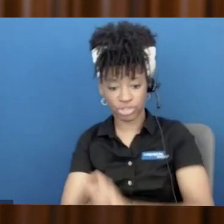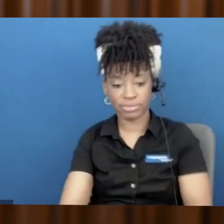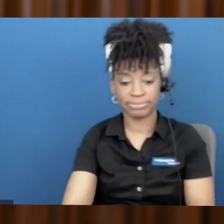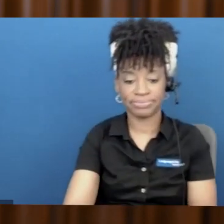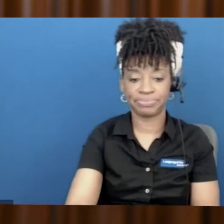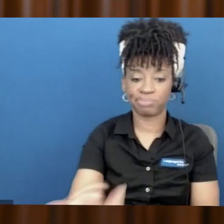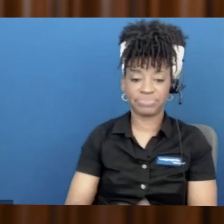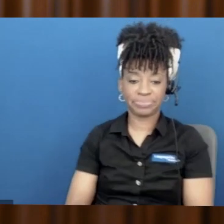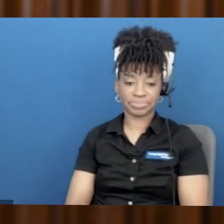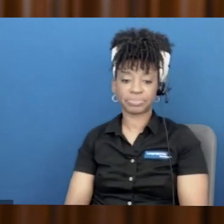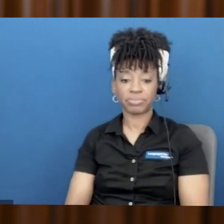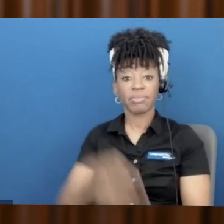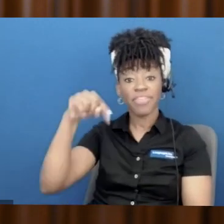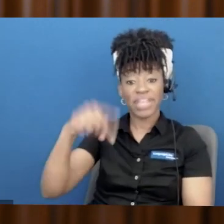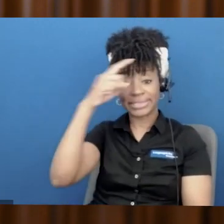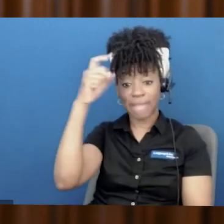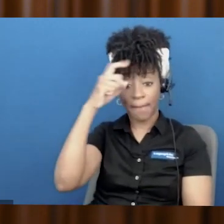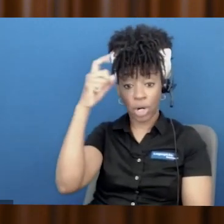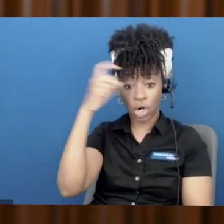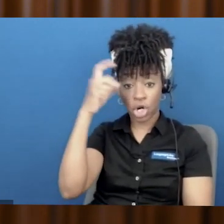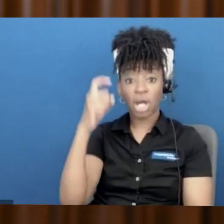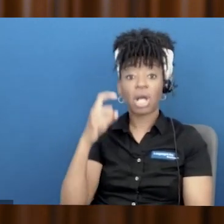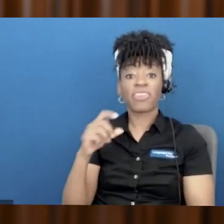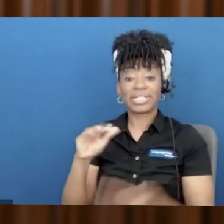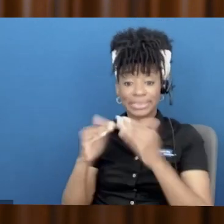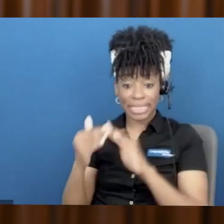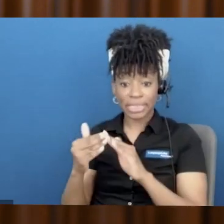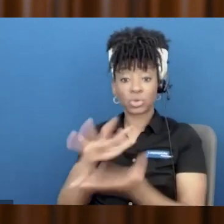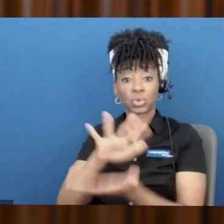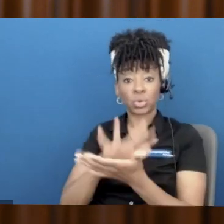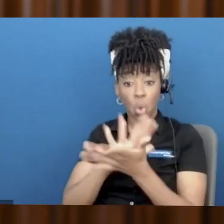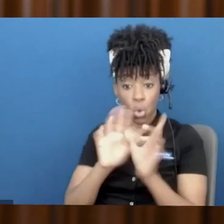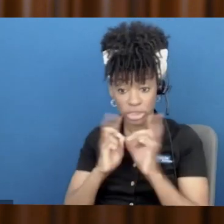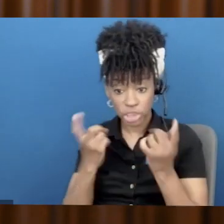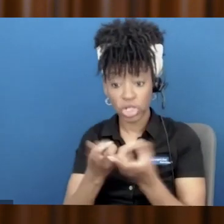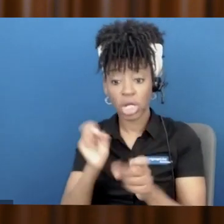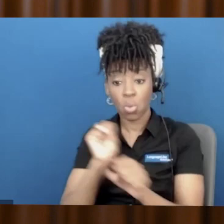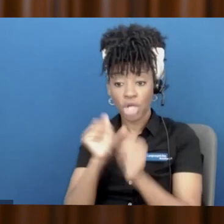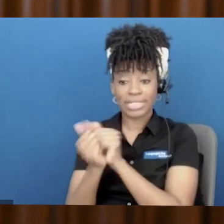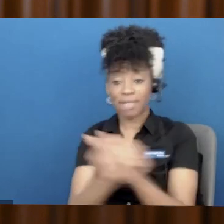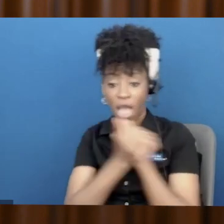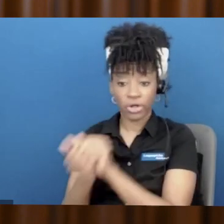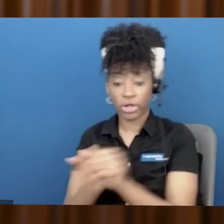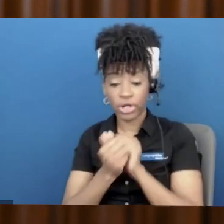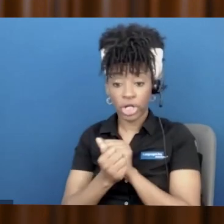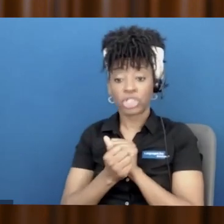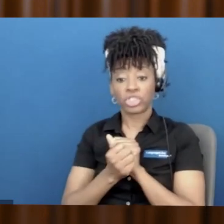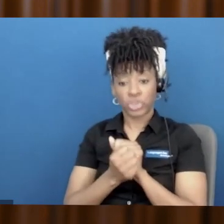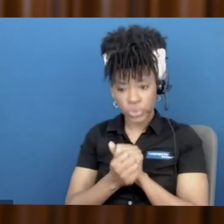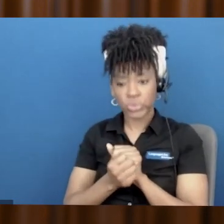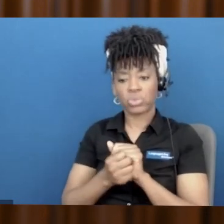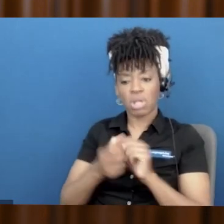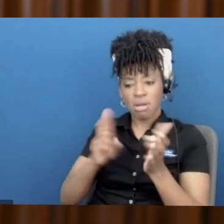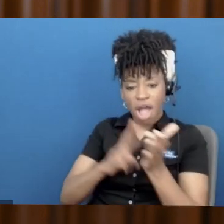for school resource officers. I stand ready to support MMSD and the teachers union as they work to envision and implement